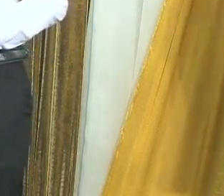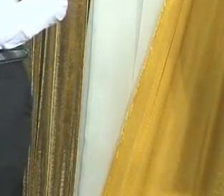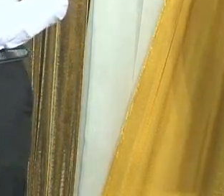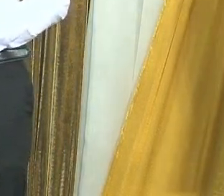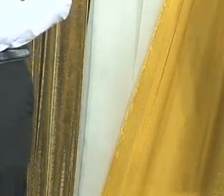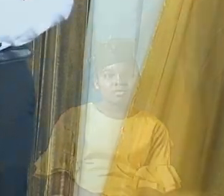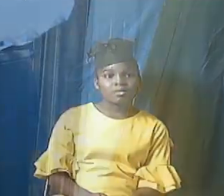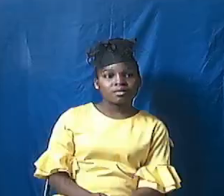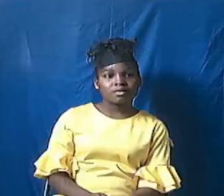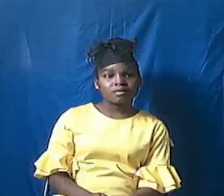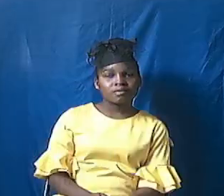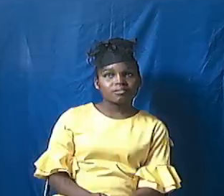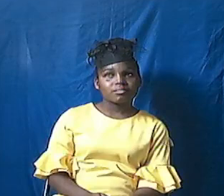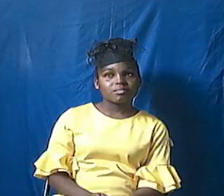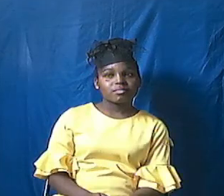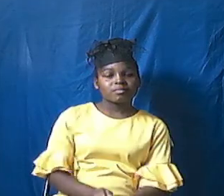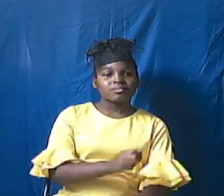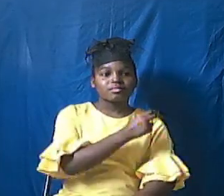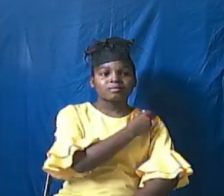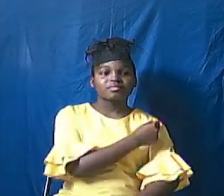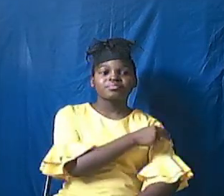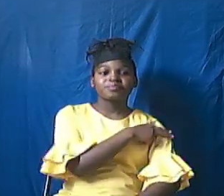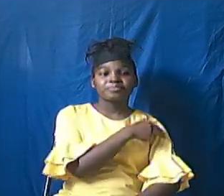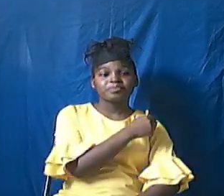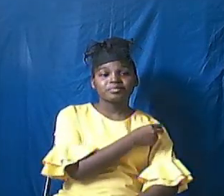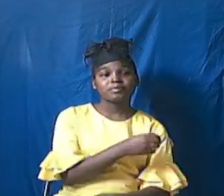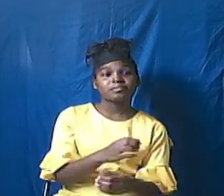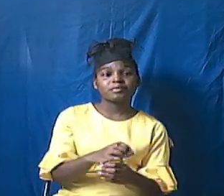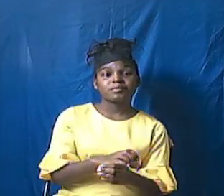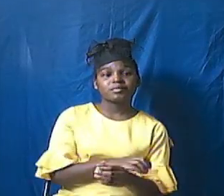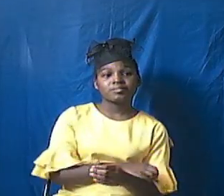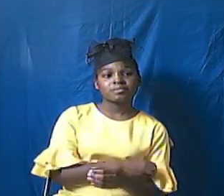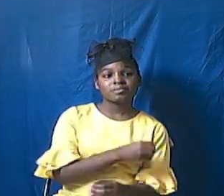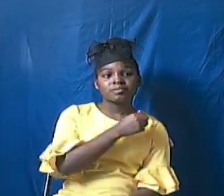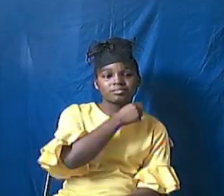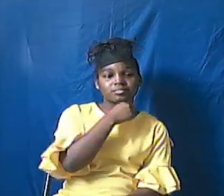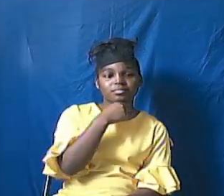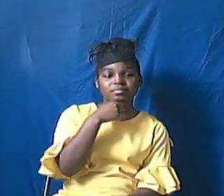drying up. They were supposed to do a surgery.